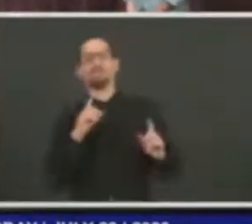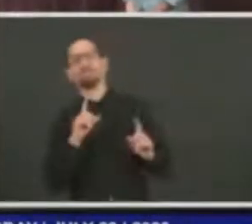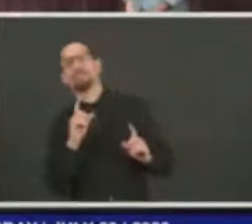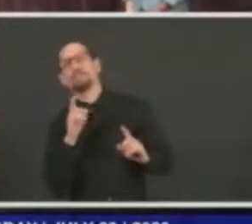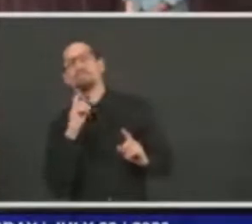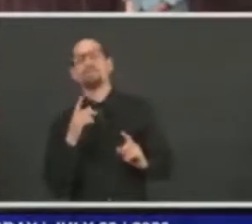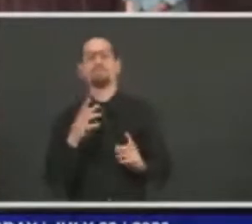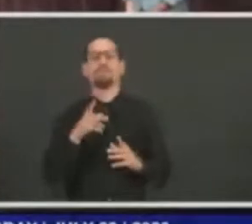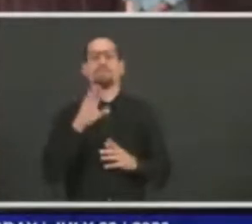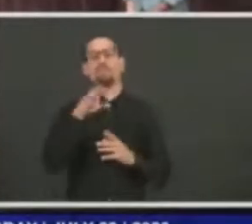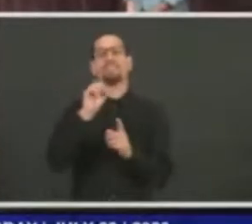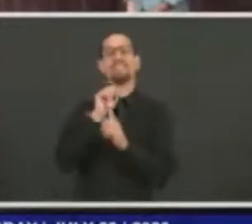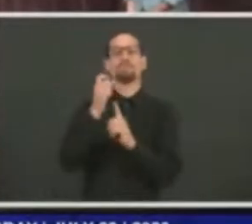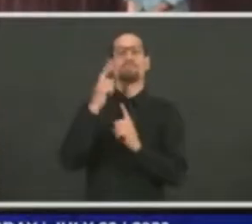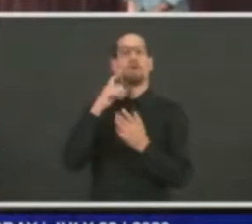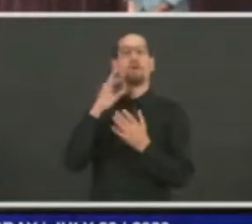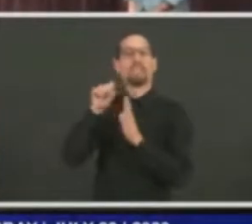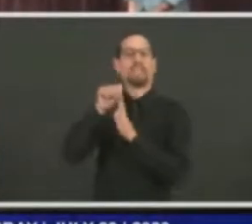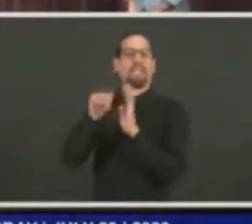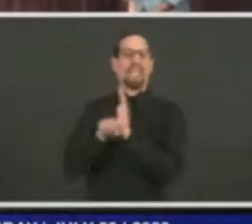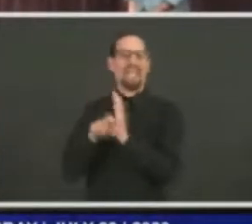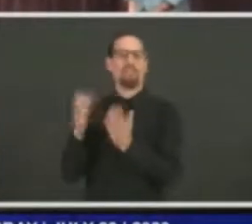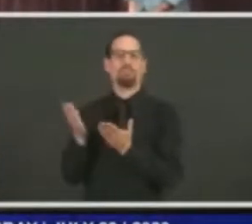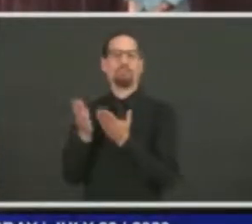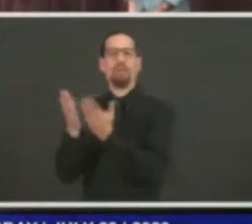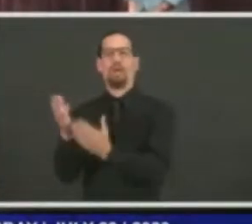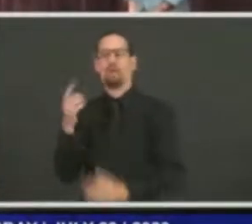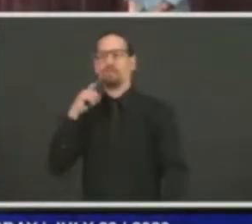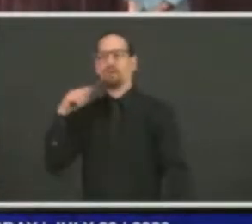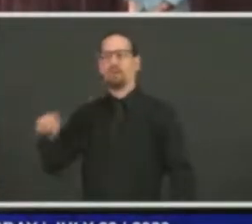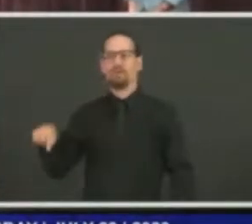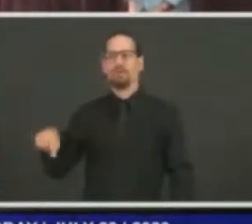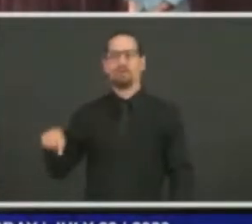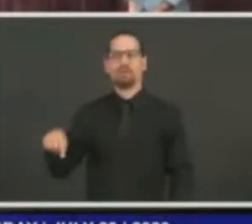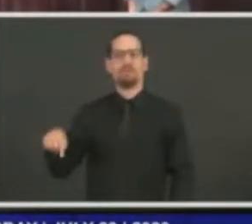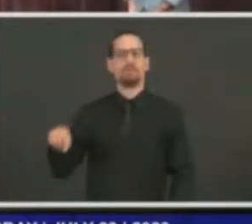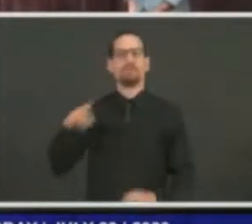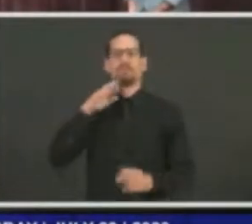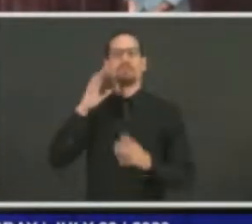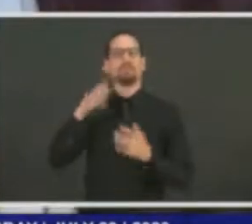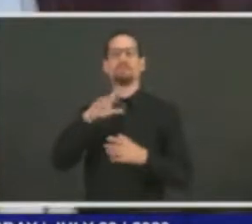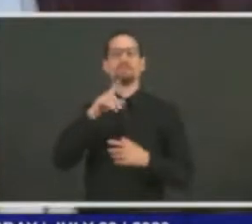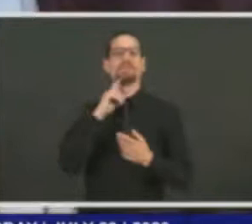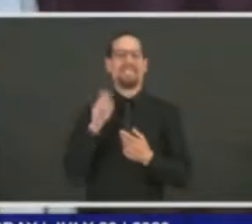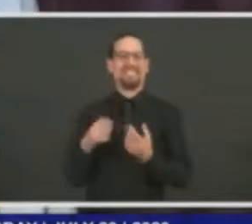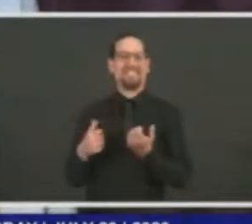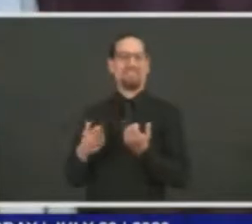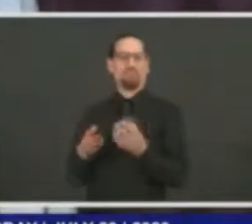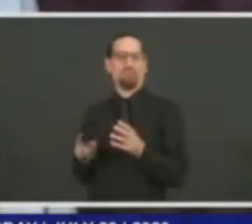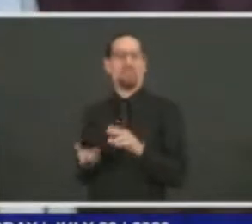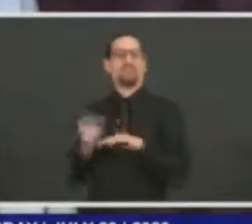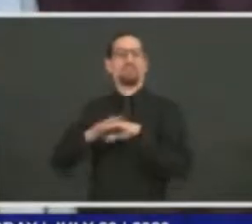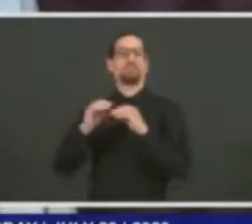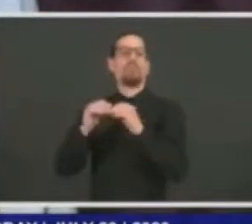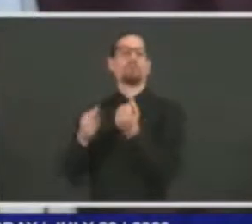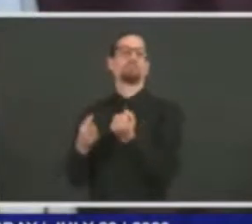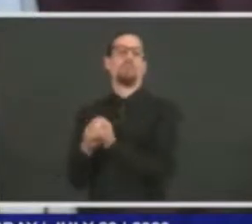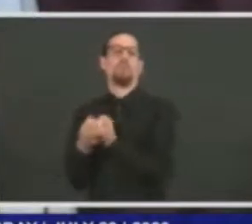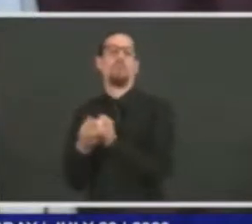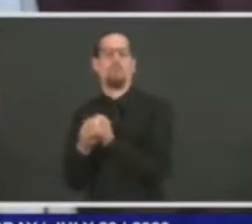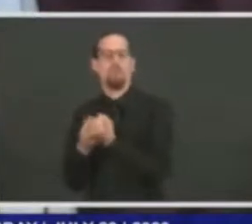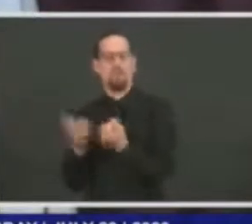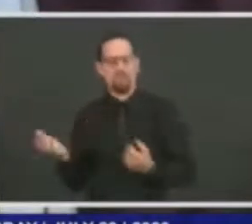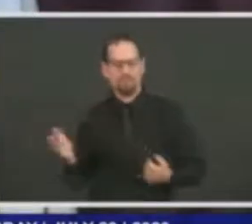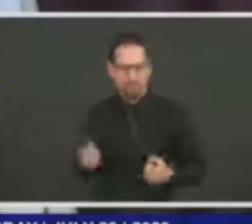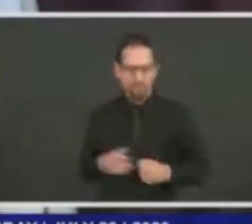for the increased needs from municipalities who have lower readiness? And Yes. what are we going to do? Thank you for that